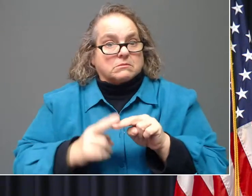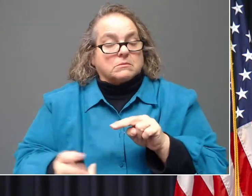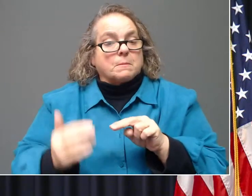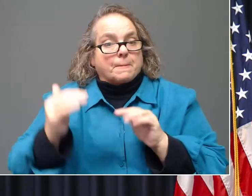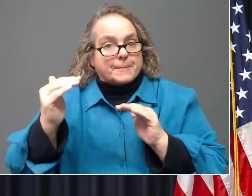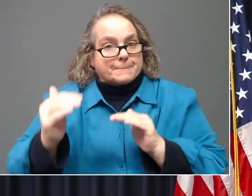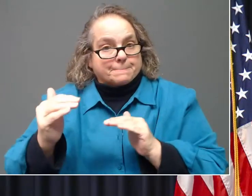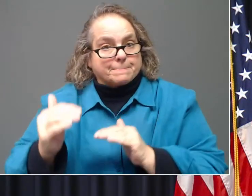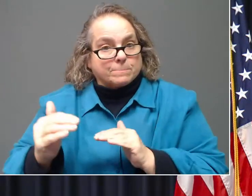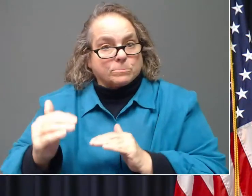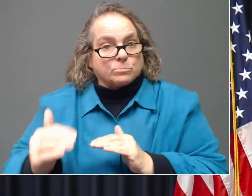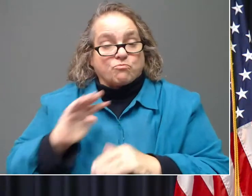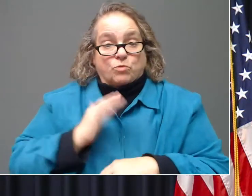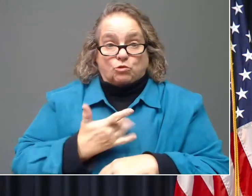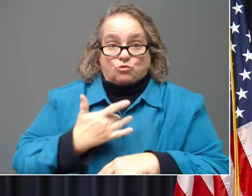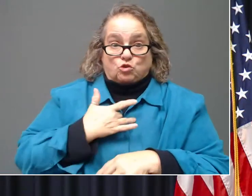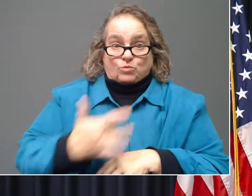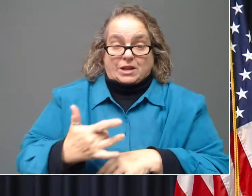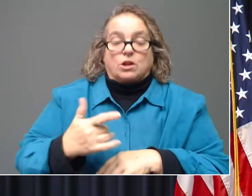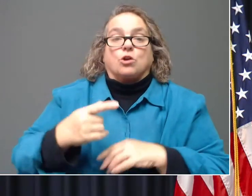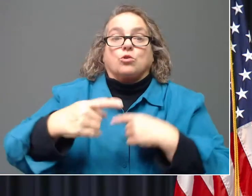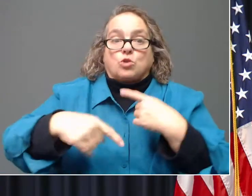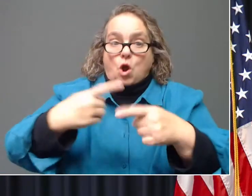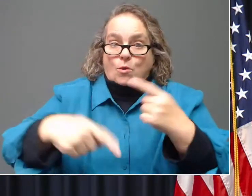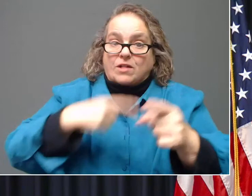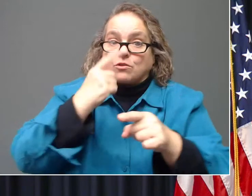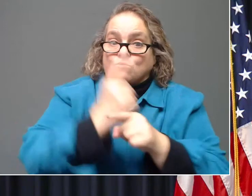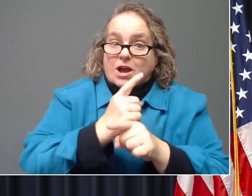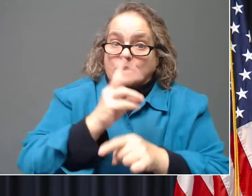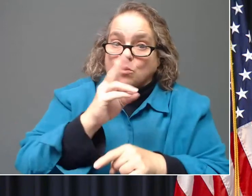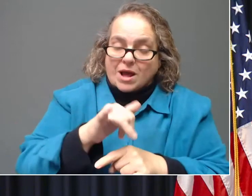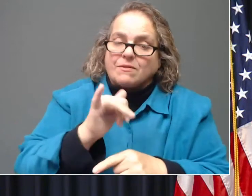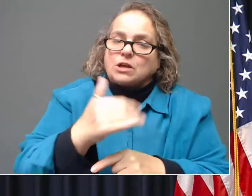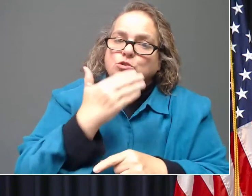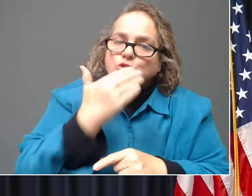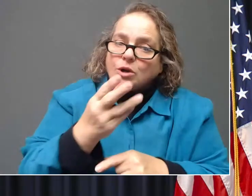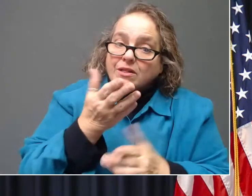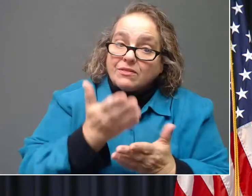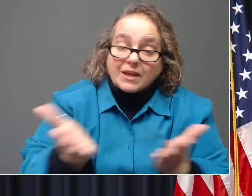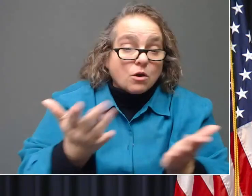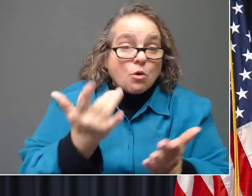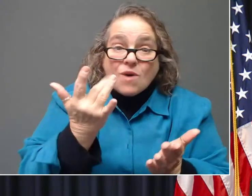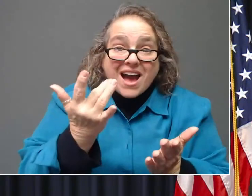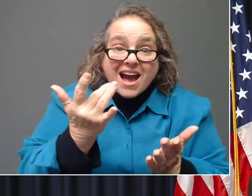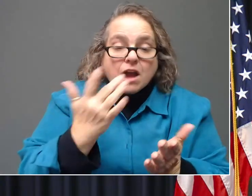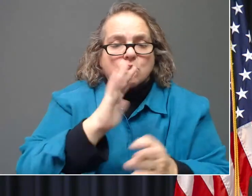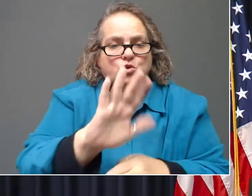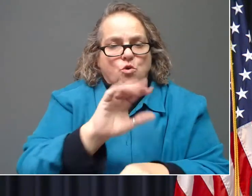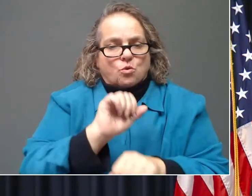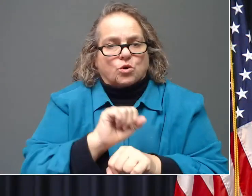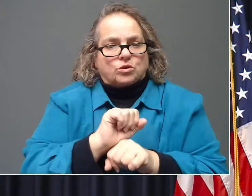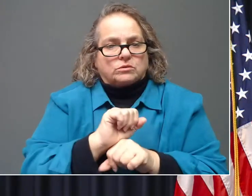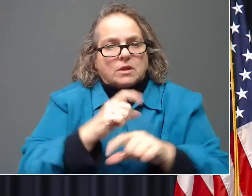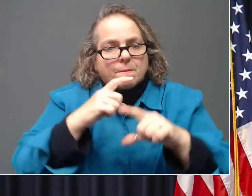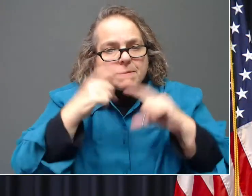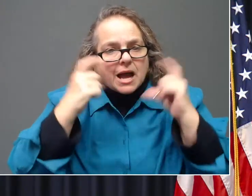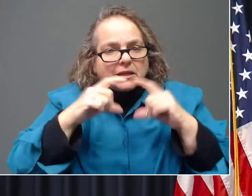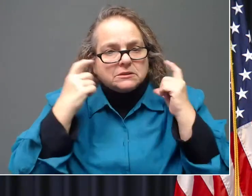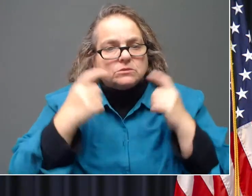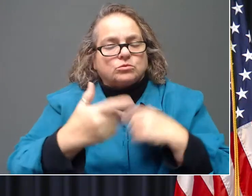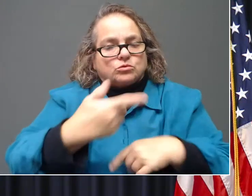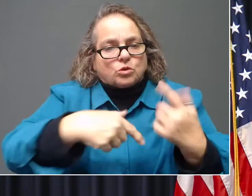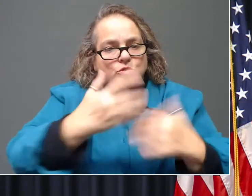are going in the right way, and that's a good thing. And it's because of your work, wearing a mask, social distancing, cutting down